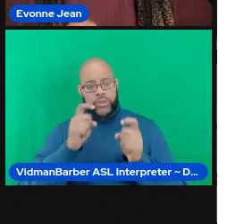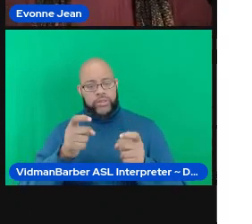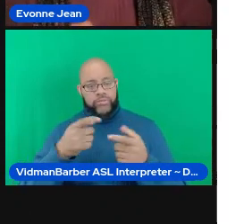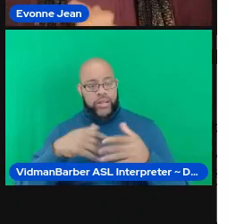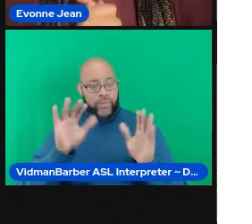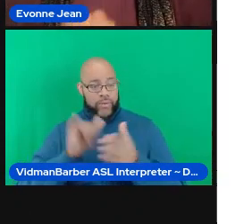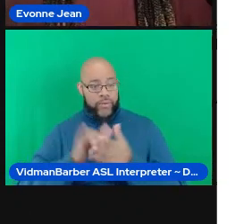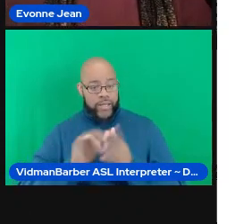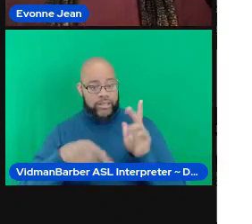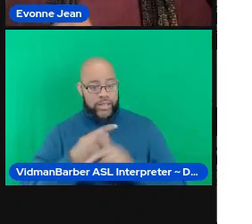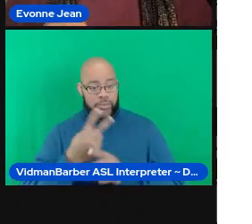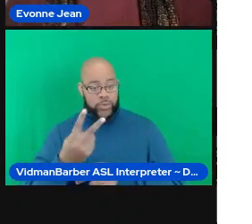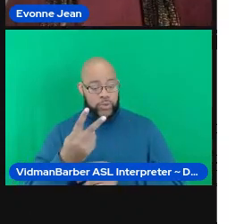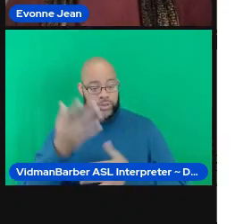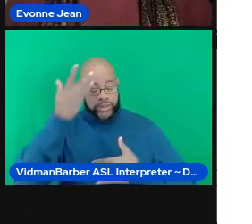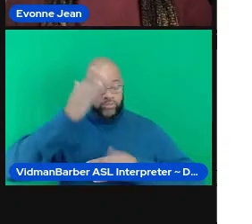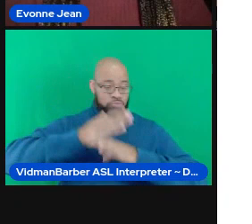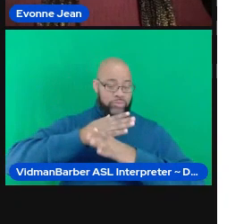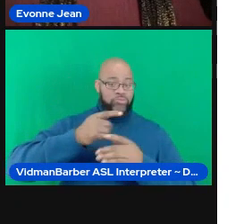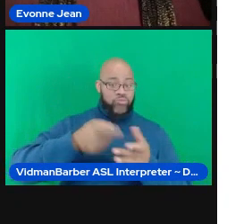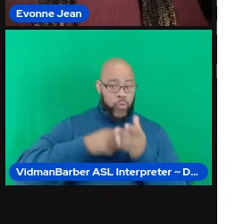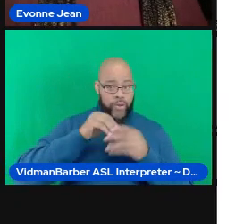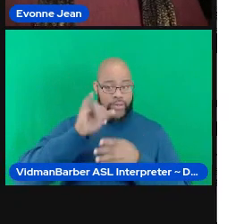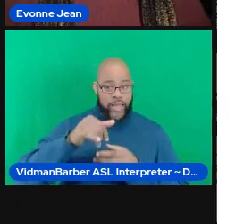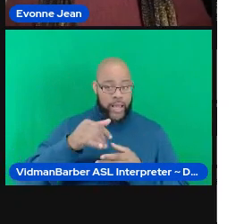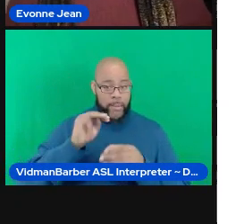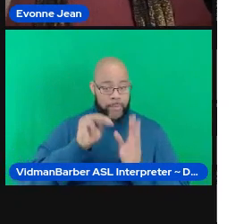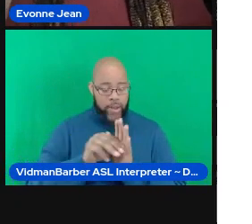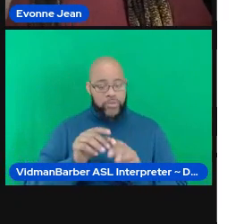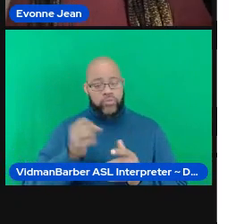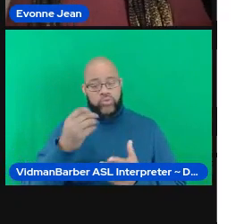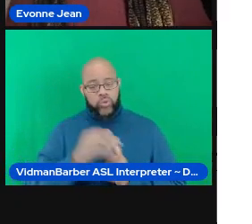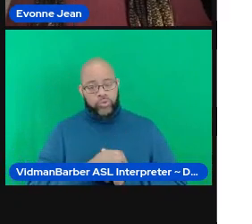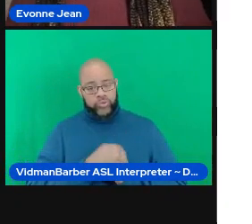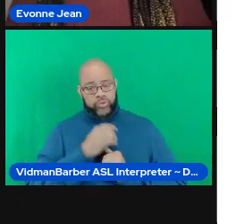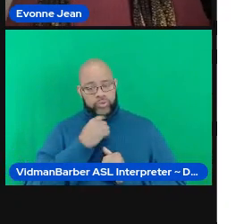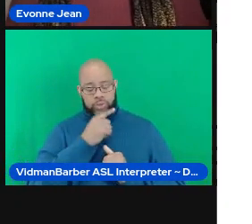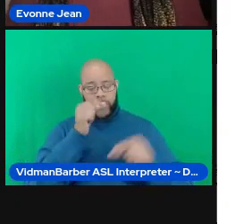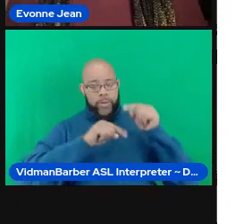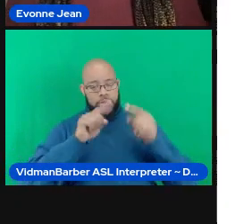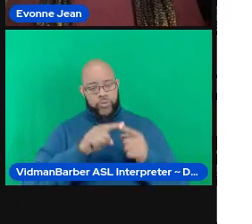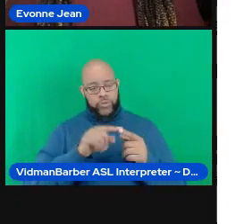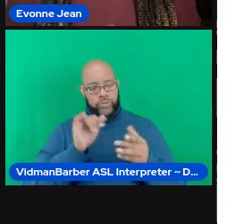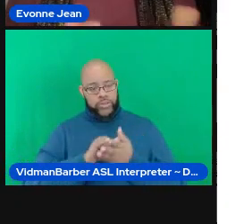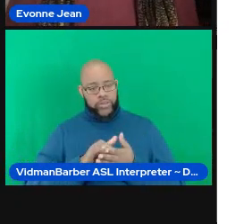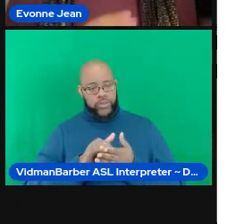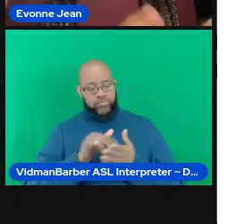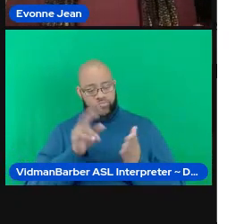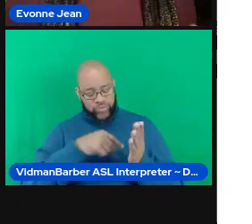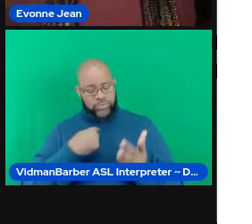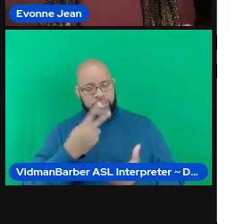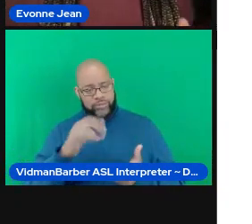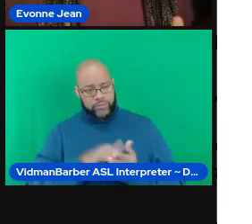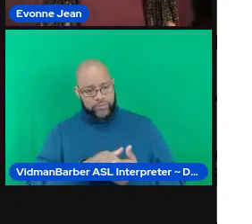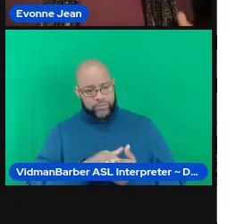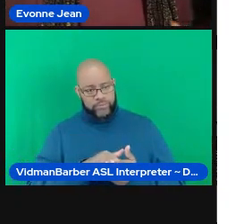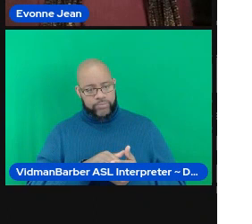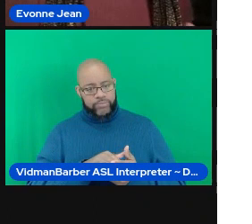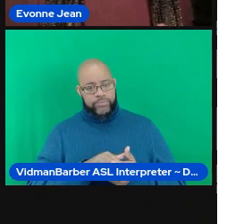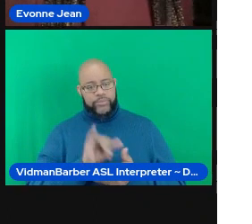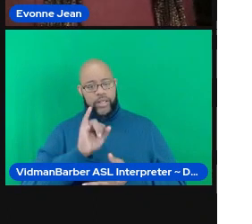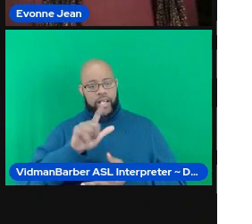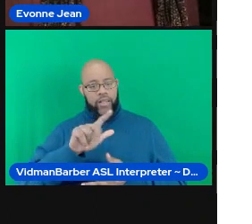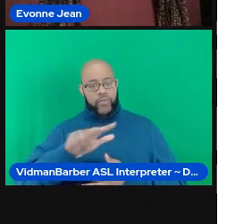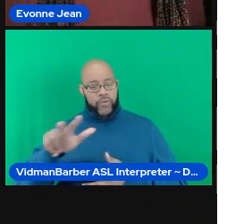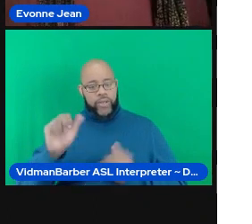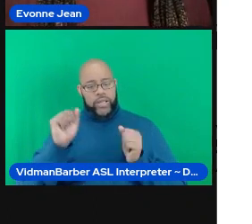2 immunity being required in this model. And so going back to the literature, we also have seen that IL-33 can promote